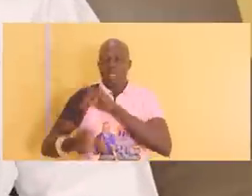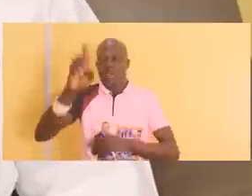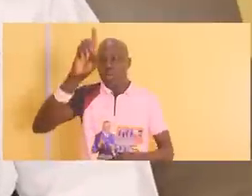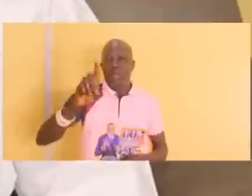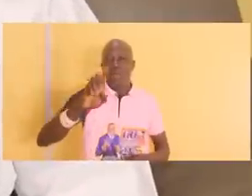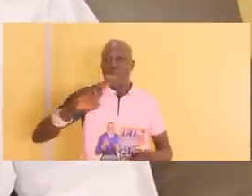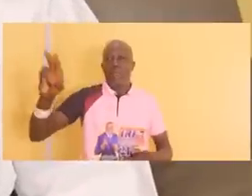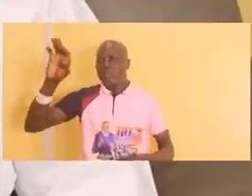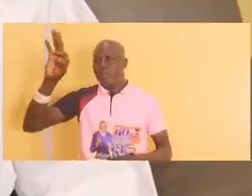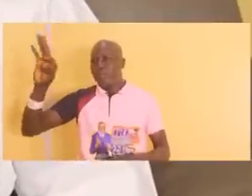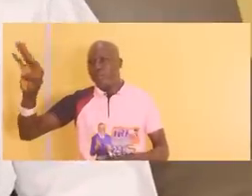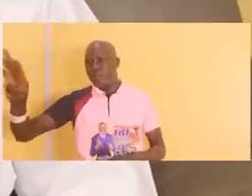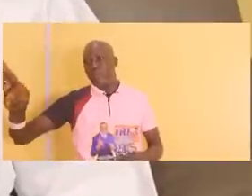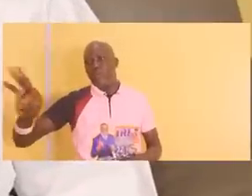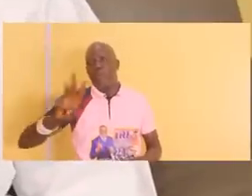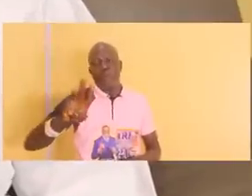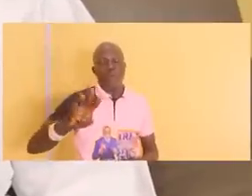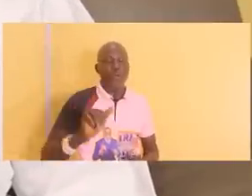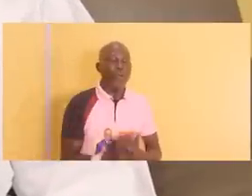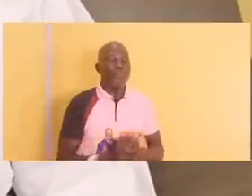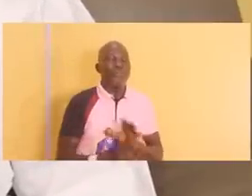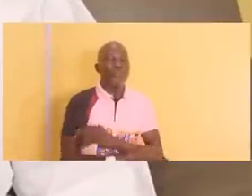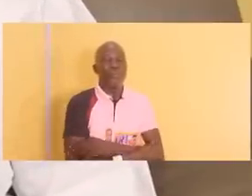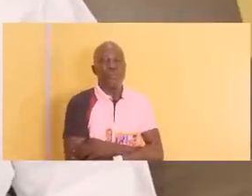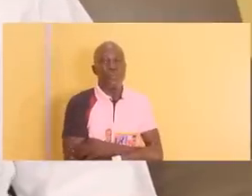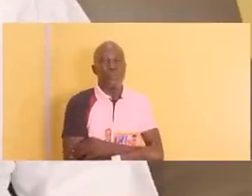Acts of Apostles, chapter 1, verse 4. What does it say?